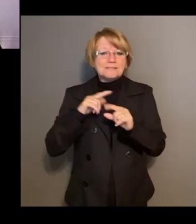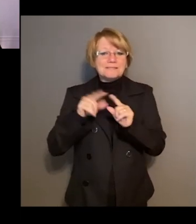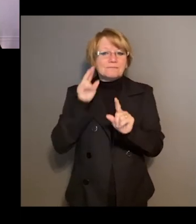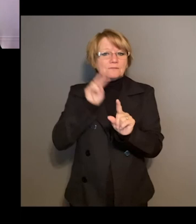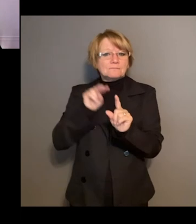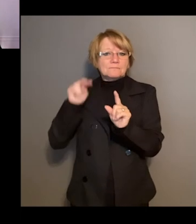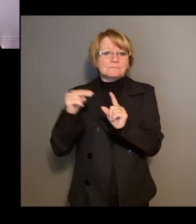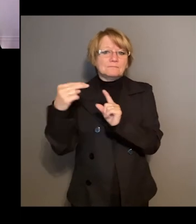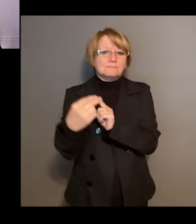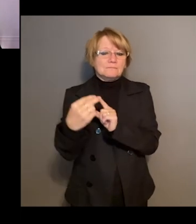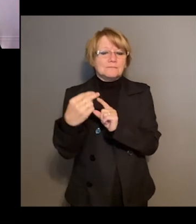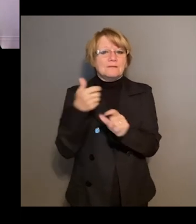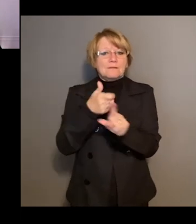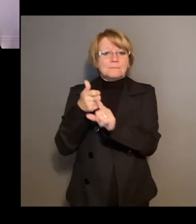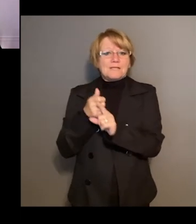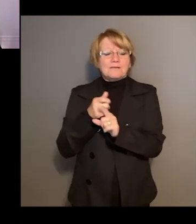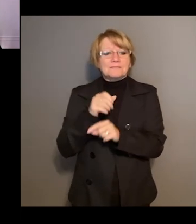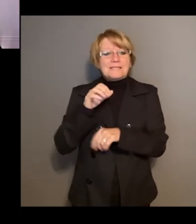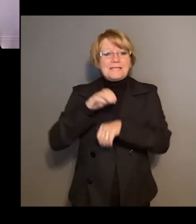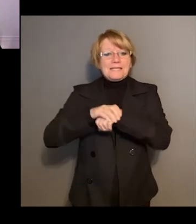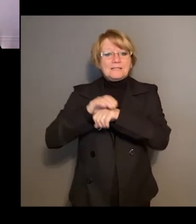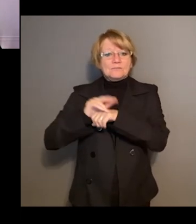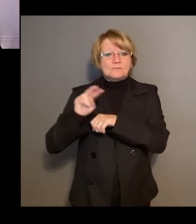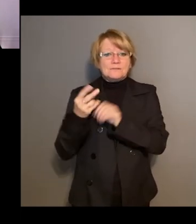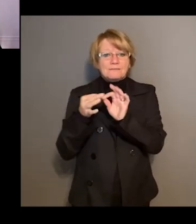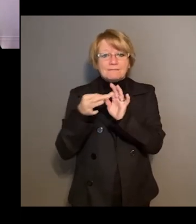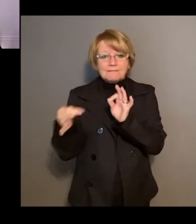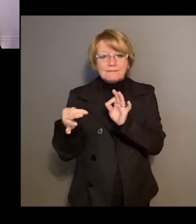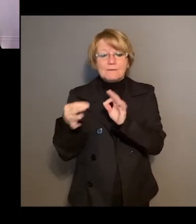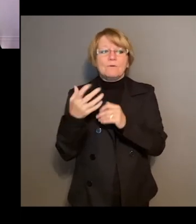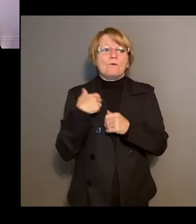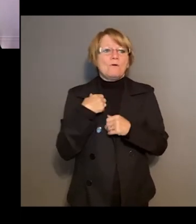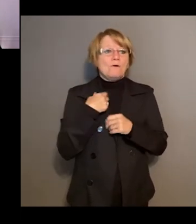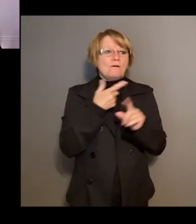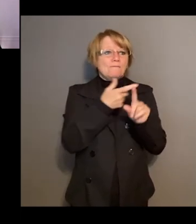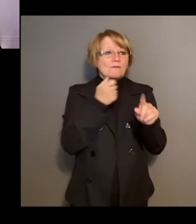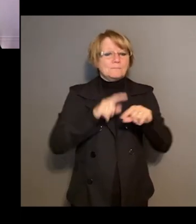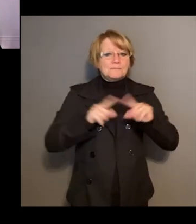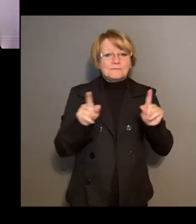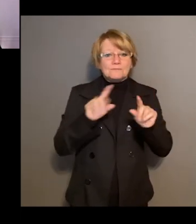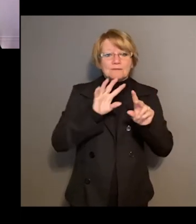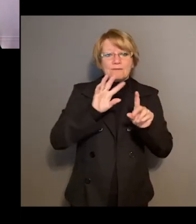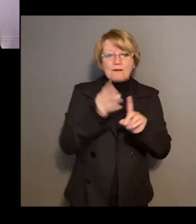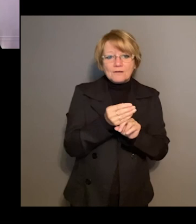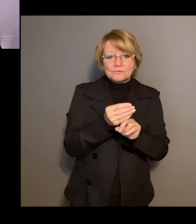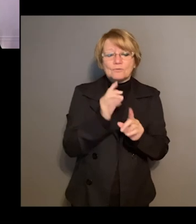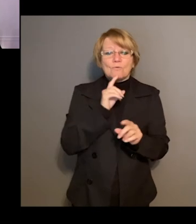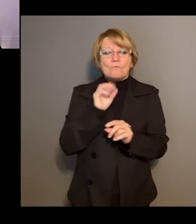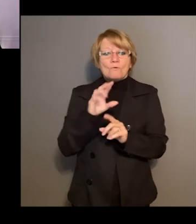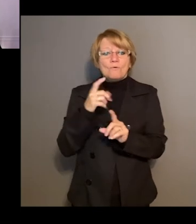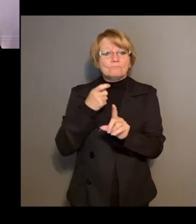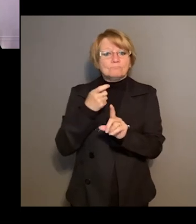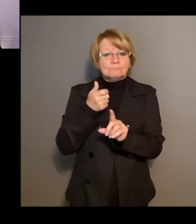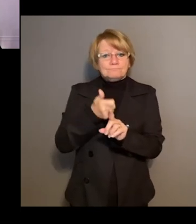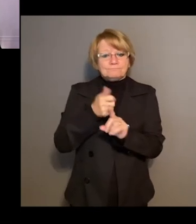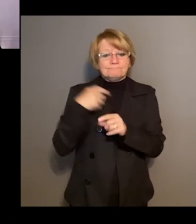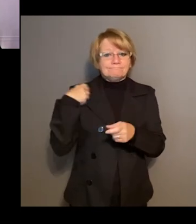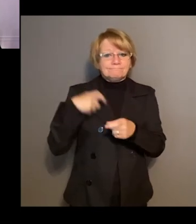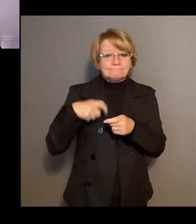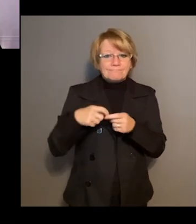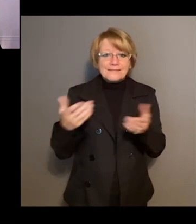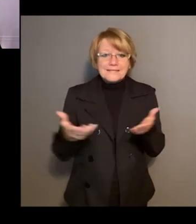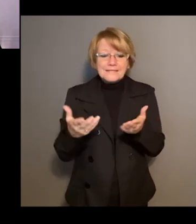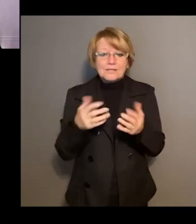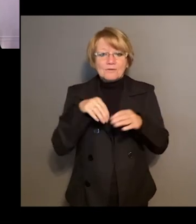have a different perspective from being English as a second language, or being from a different culture that is, or being Hispanic here